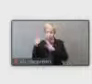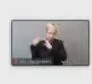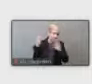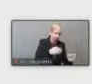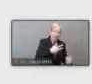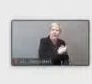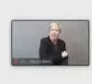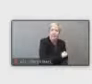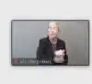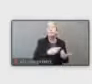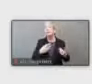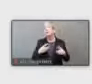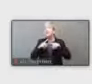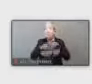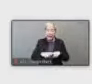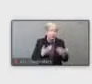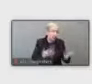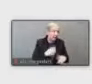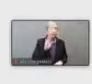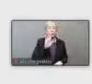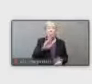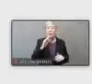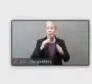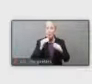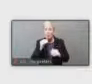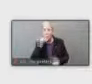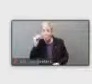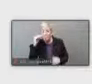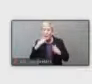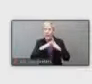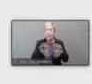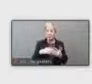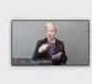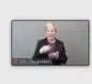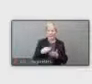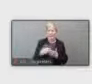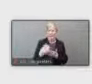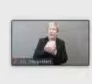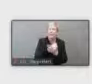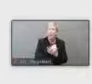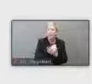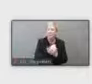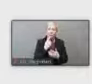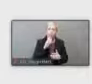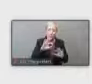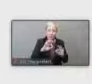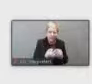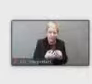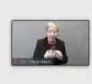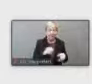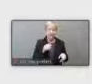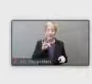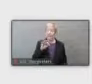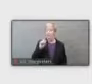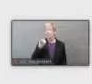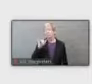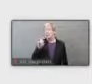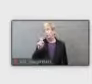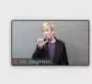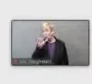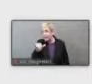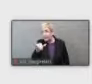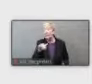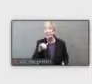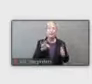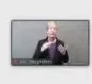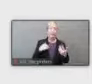your household, your income, also looking at your minority status, language, housing,